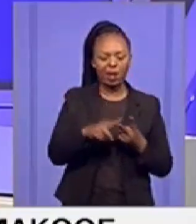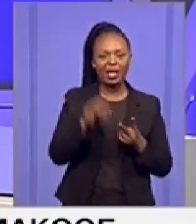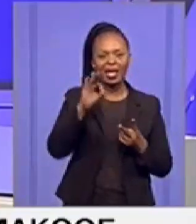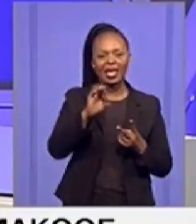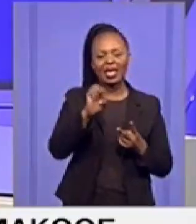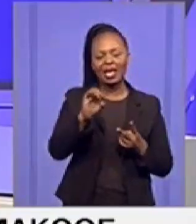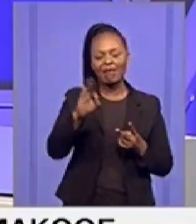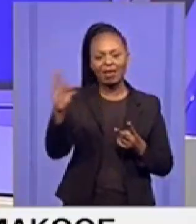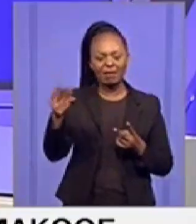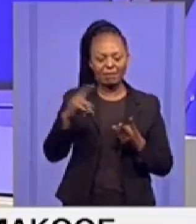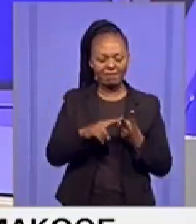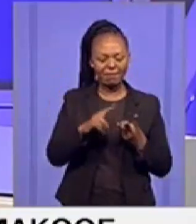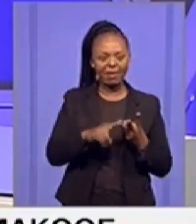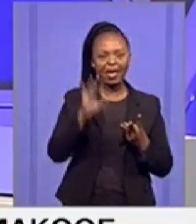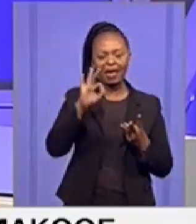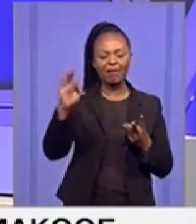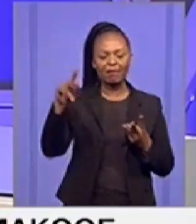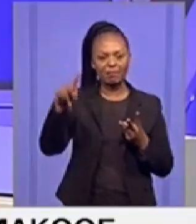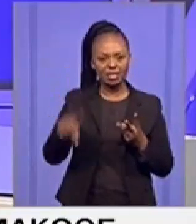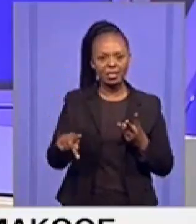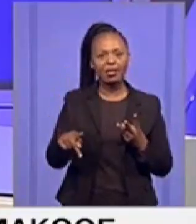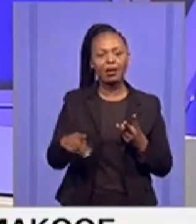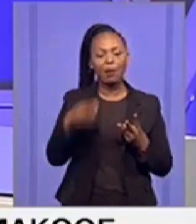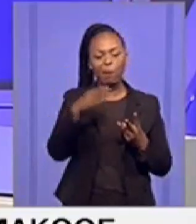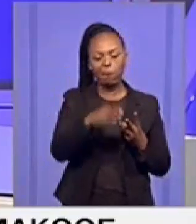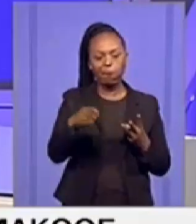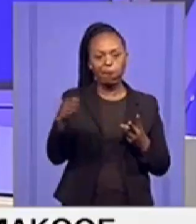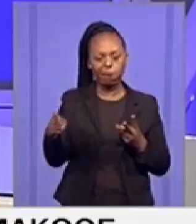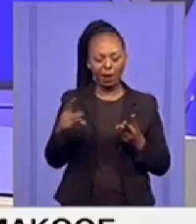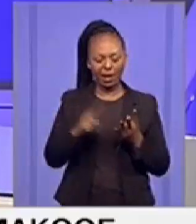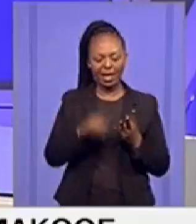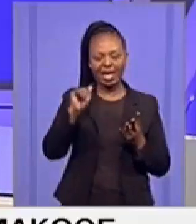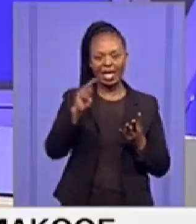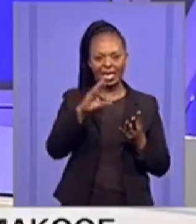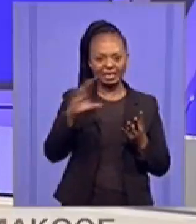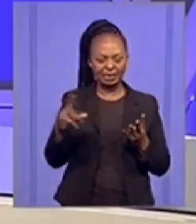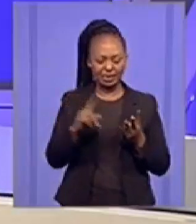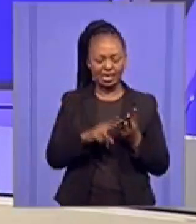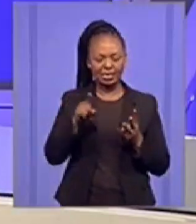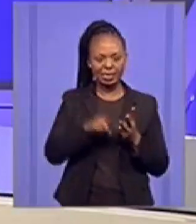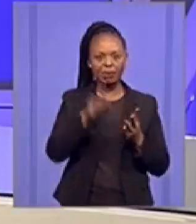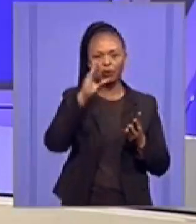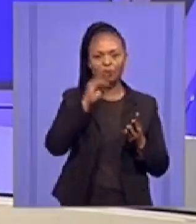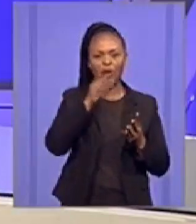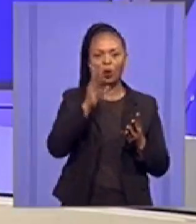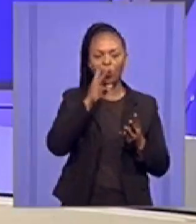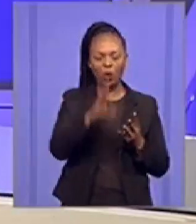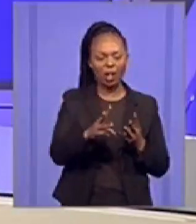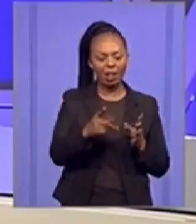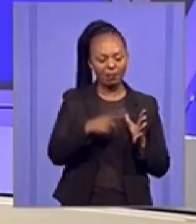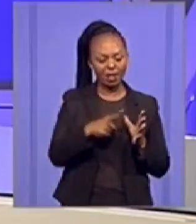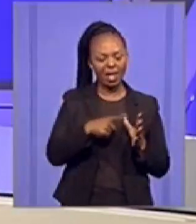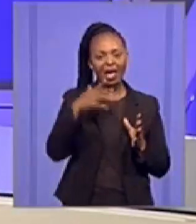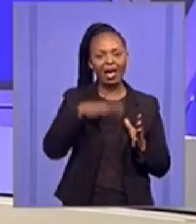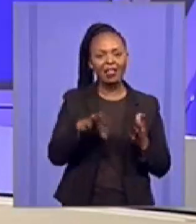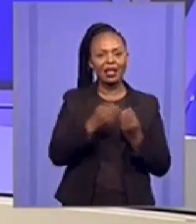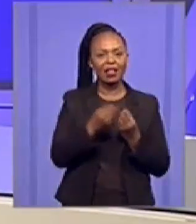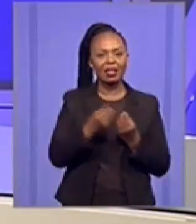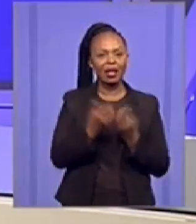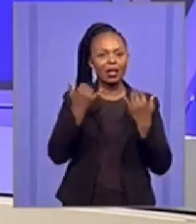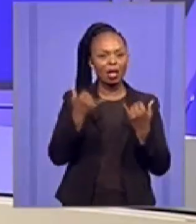mmogo le mokga wa SSS fela le lebeletse go le mokga wa ANC bona o tla bua mme ka tlhakoreng le leng he tebeletse gore